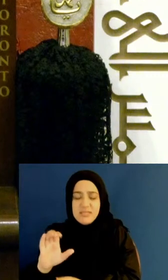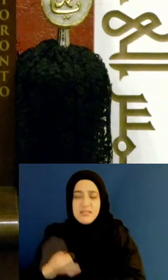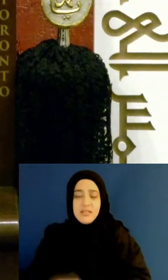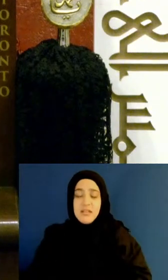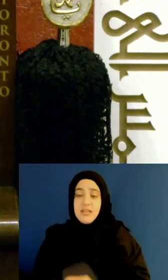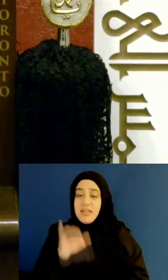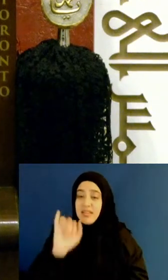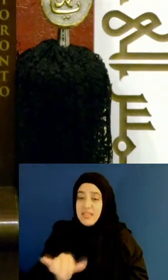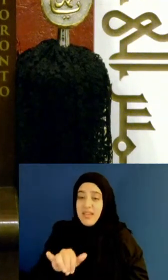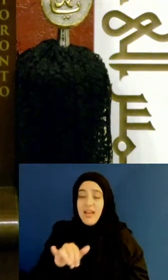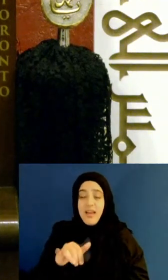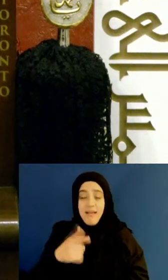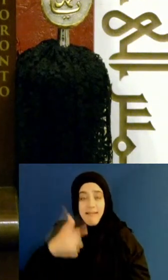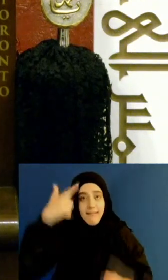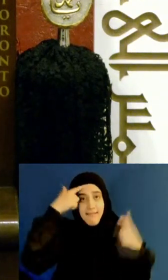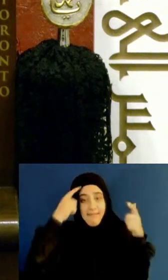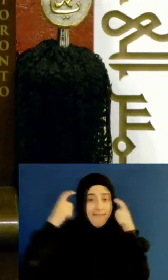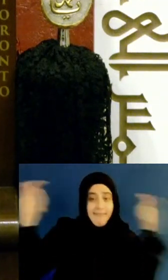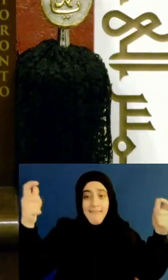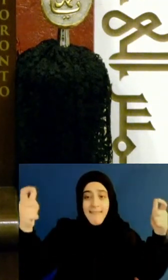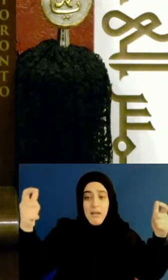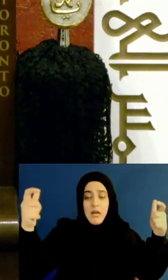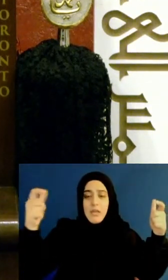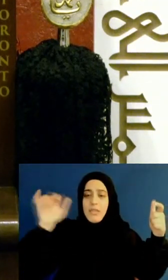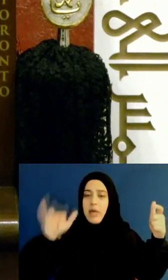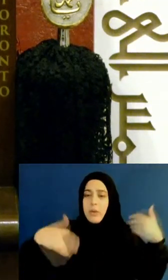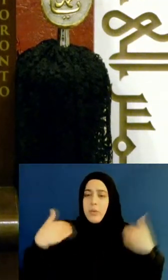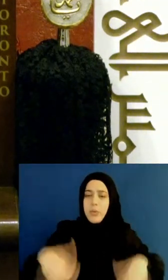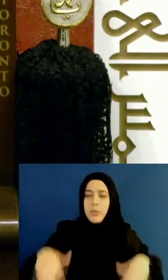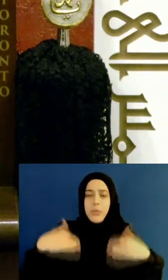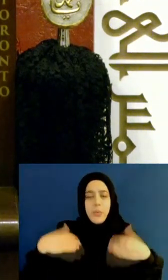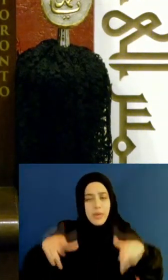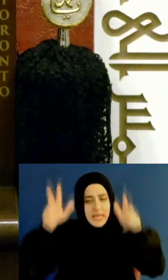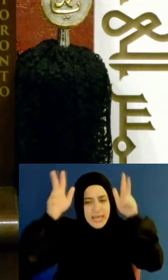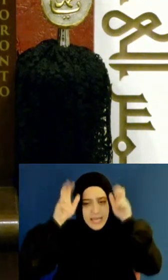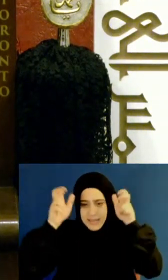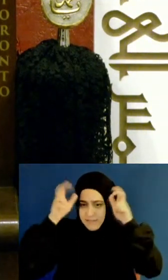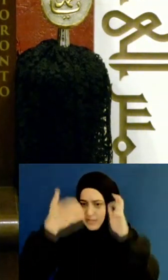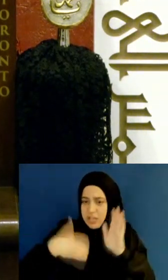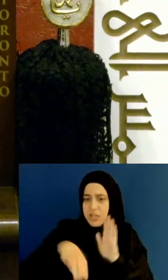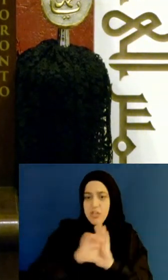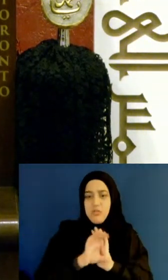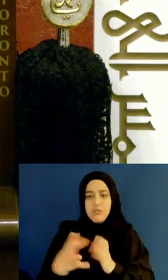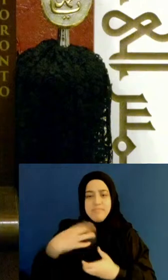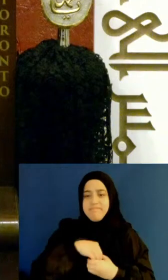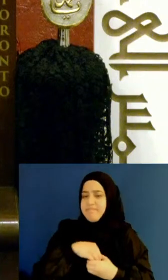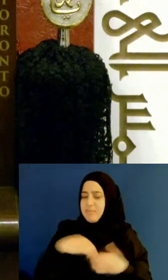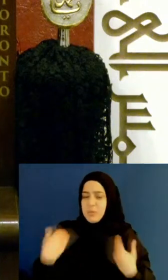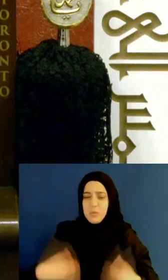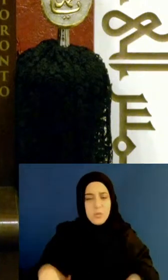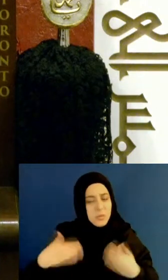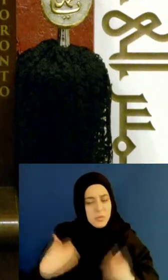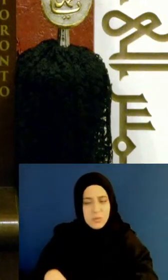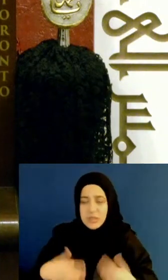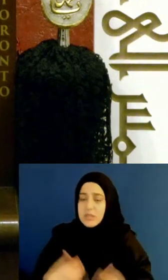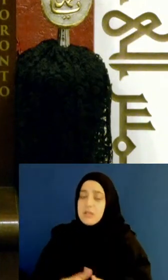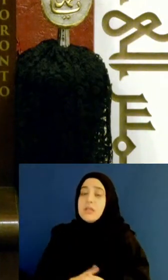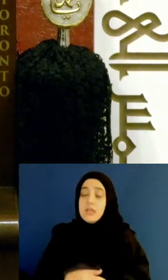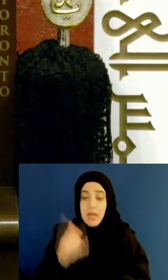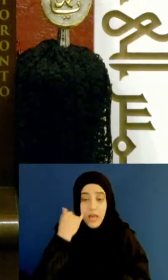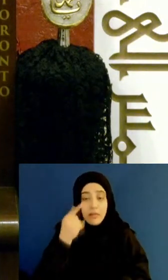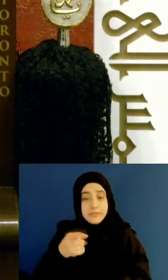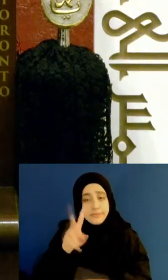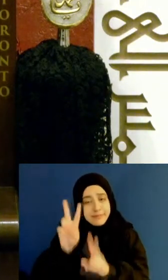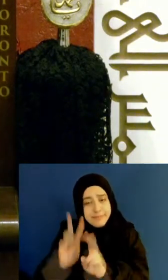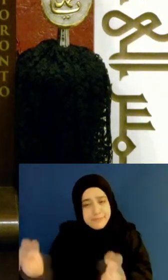evil trait to begin with. In fact, if you analyze this concept through the literature of Ahlul